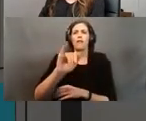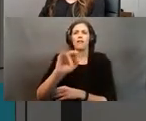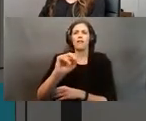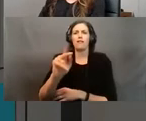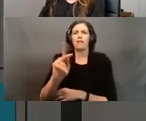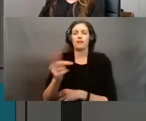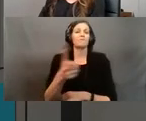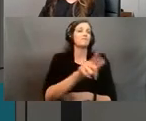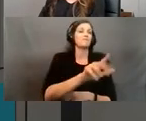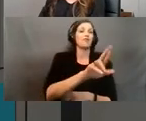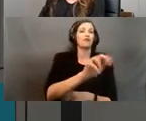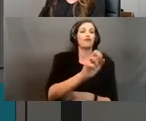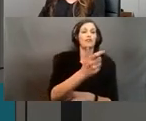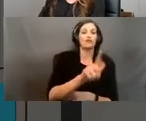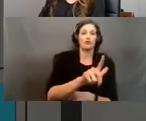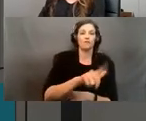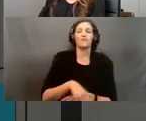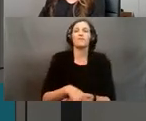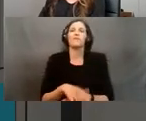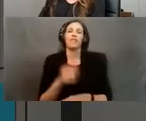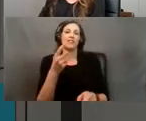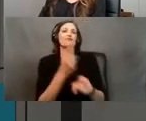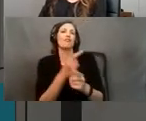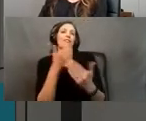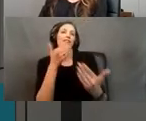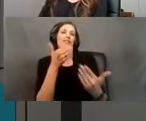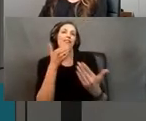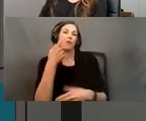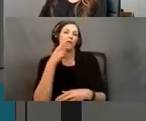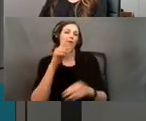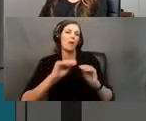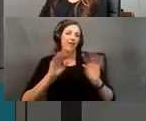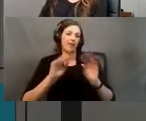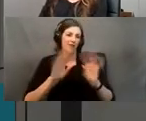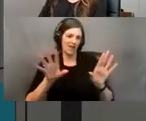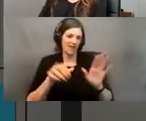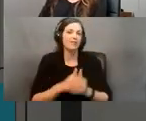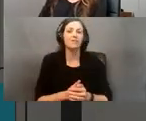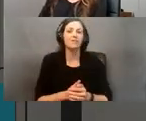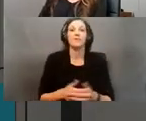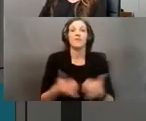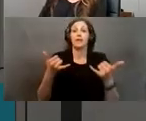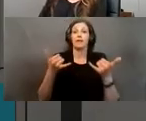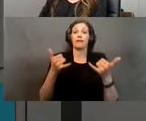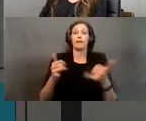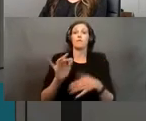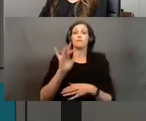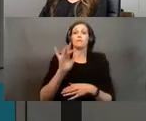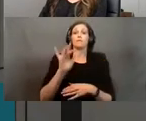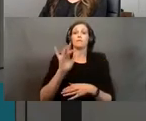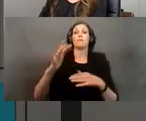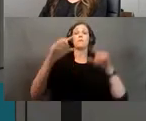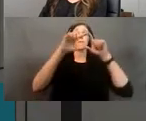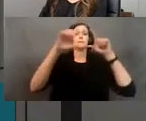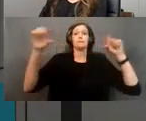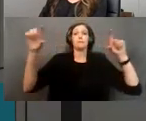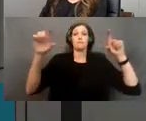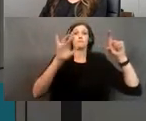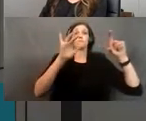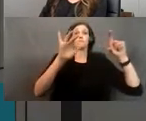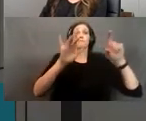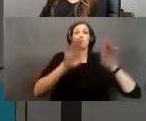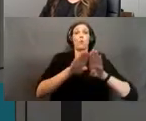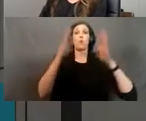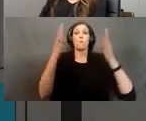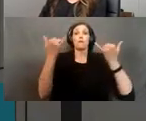That's correct. Thank you, Felice, for clarifying. So now that we've clicked into the top toolbar and opened today's events